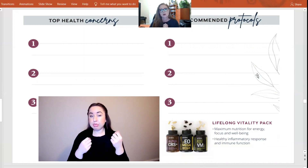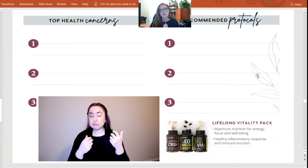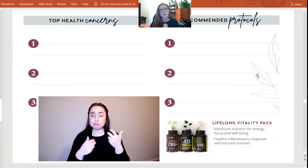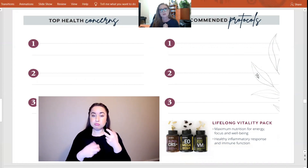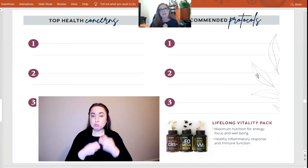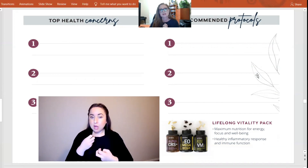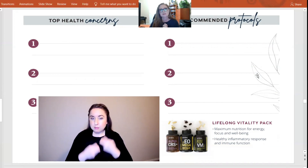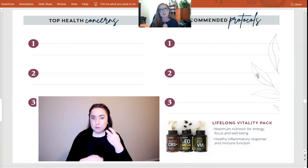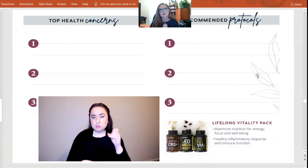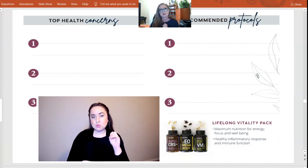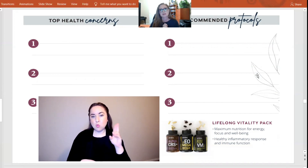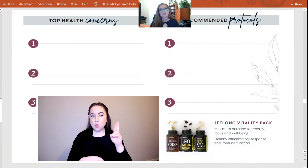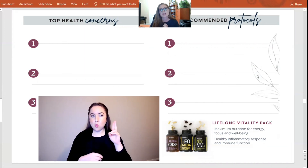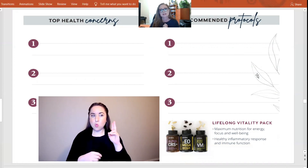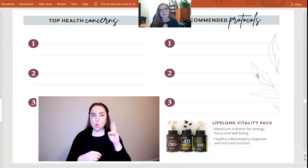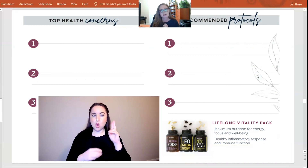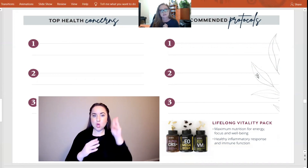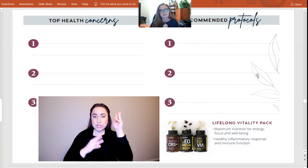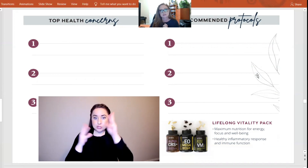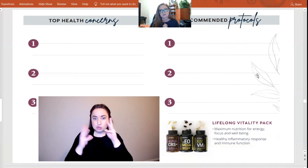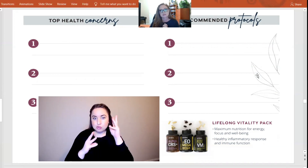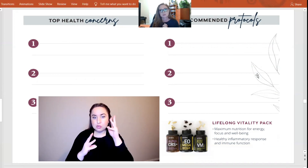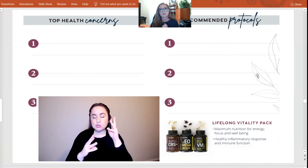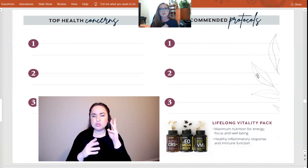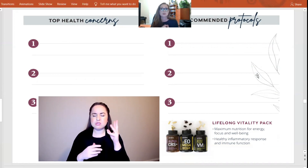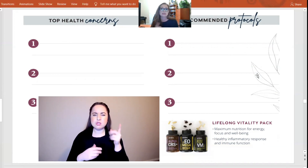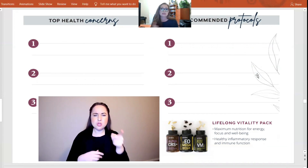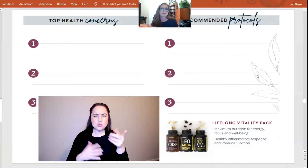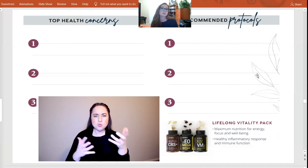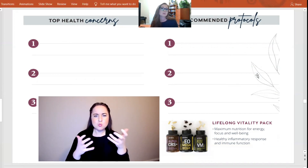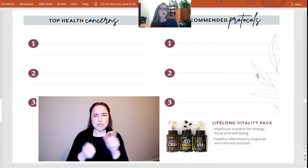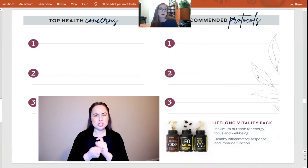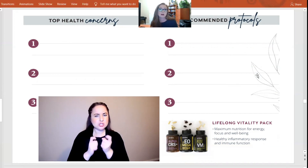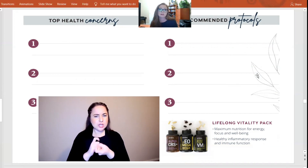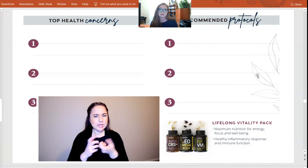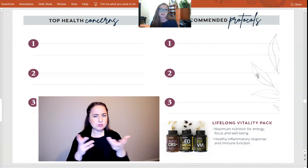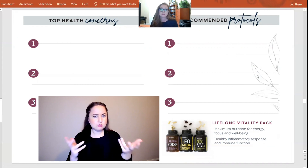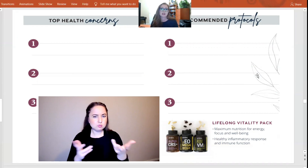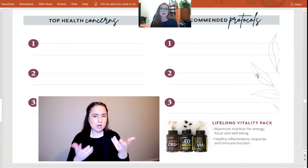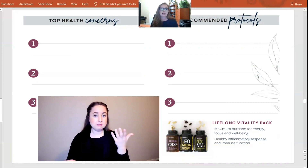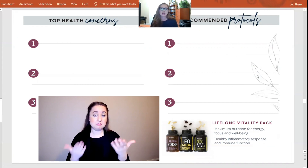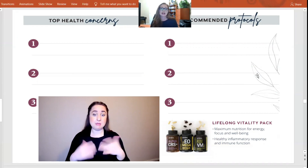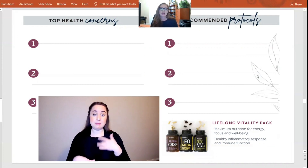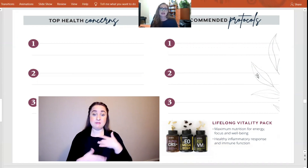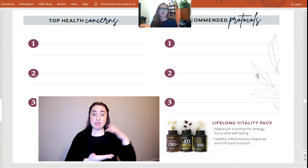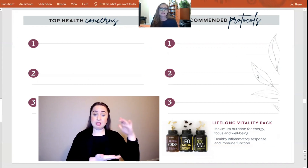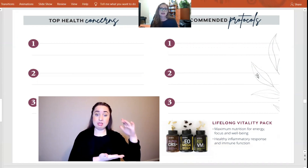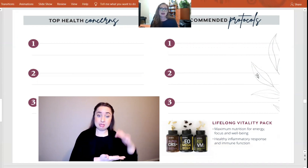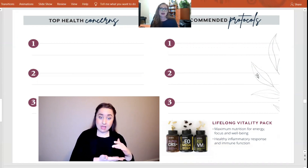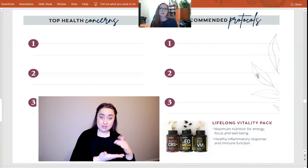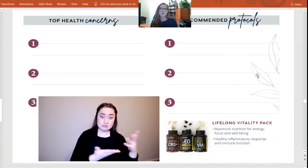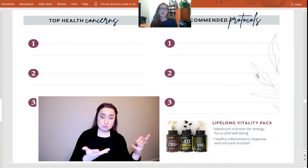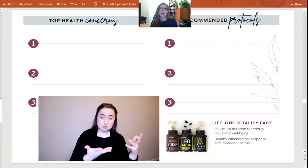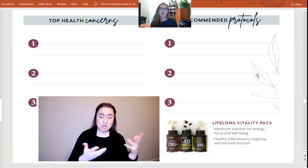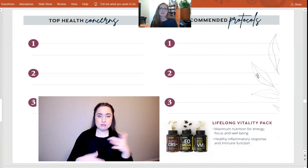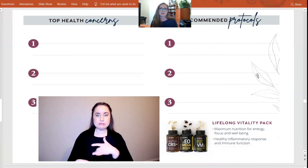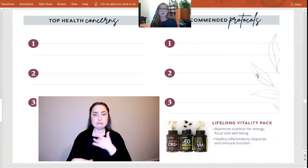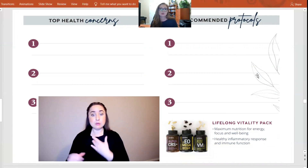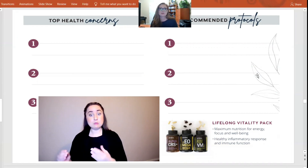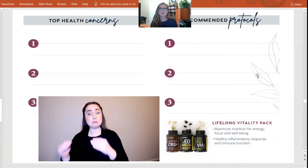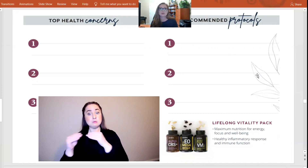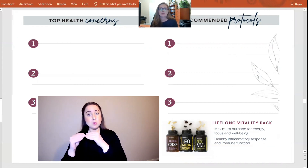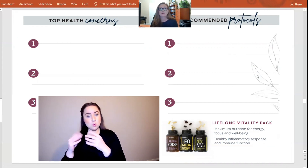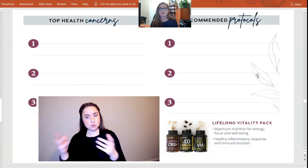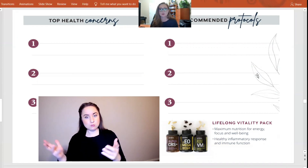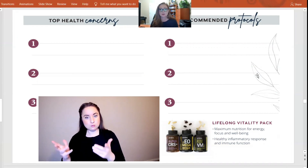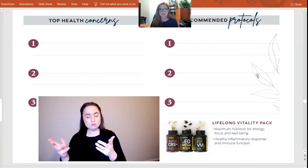What would you like to feel less of? What would you like to feel more of? And I would like for